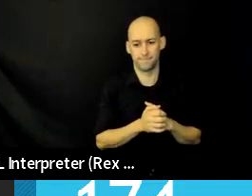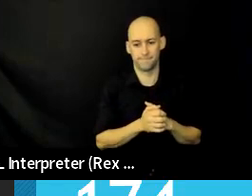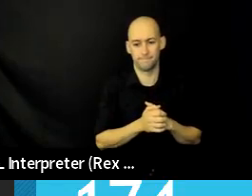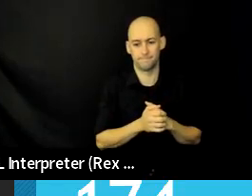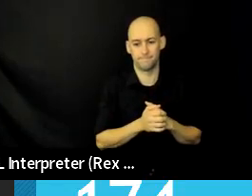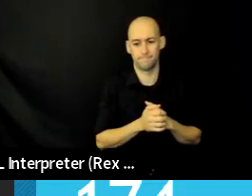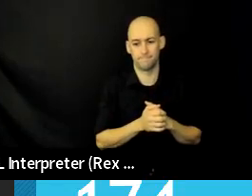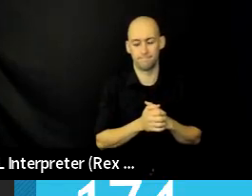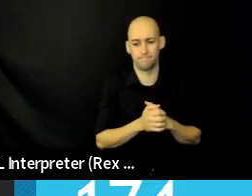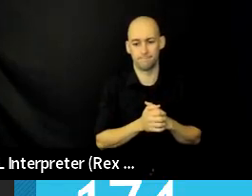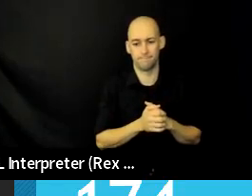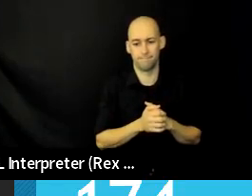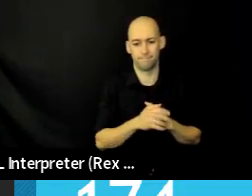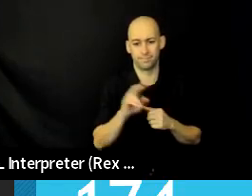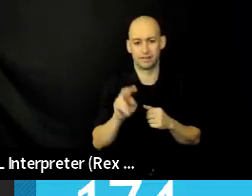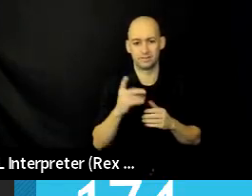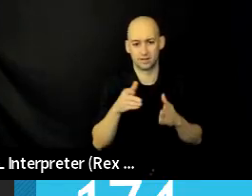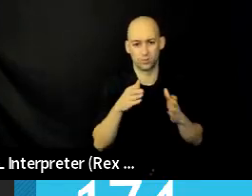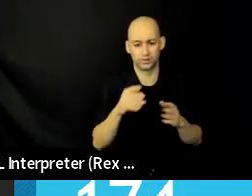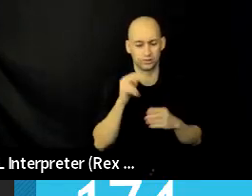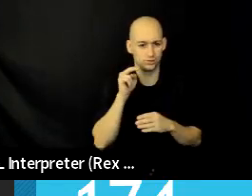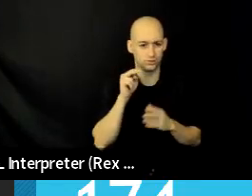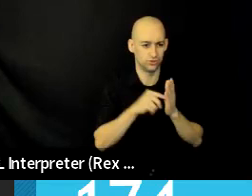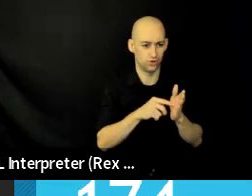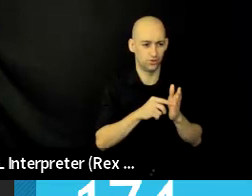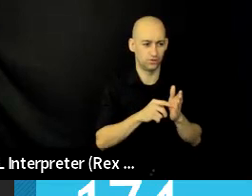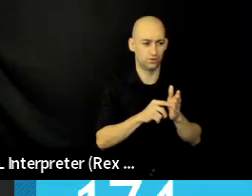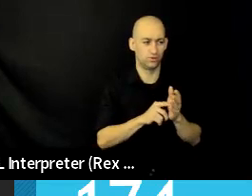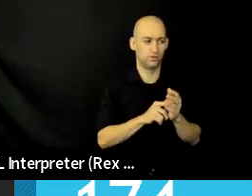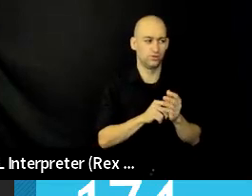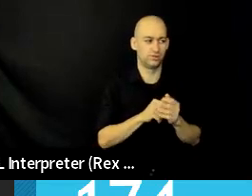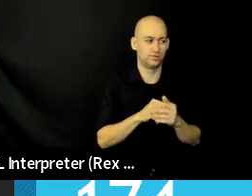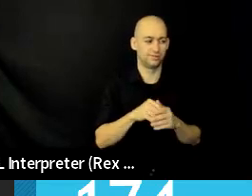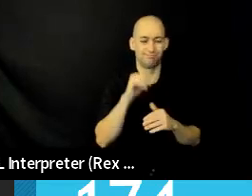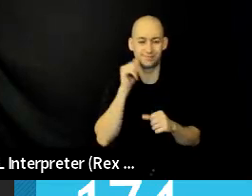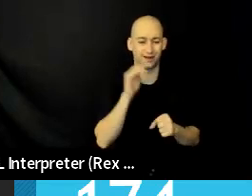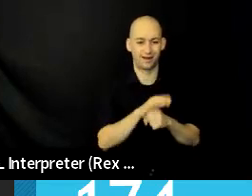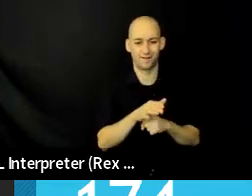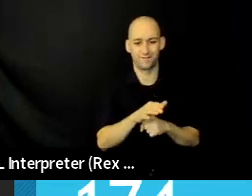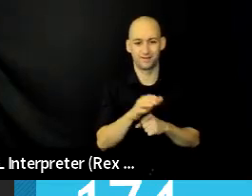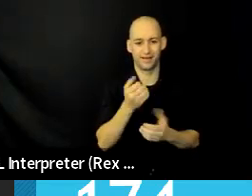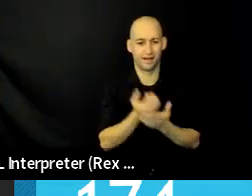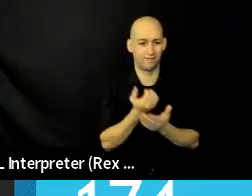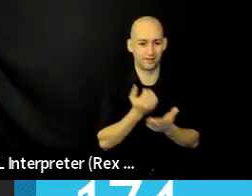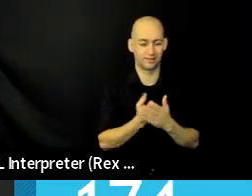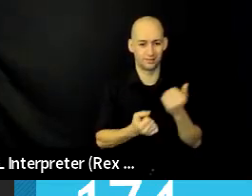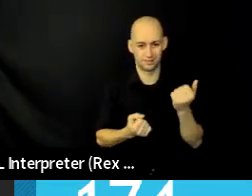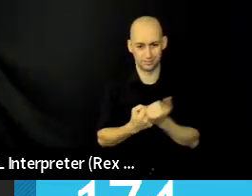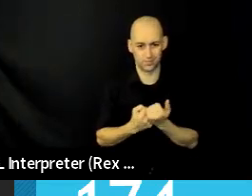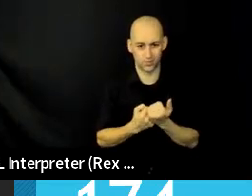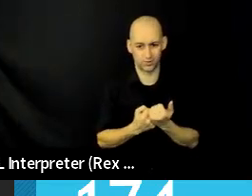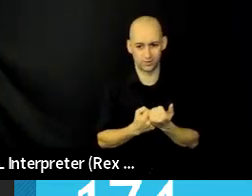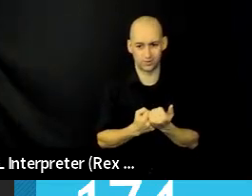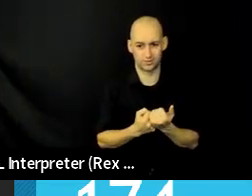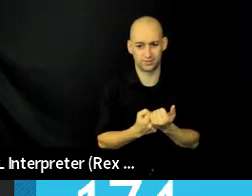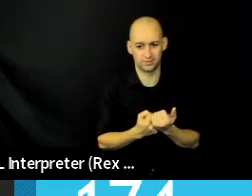The second way we can show gross abuse of discretion is that there is a lack of substantial evidence supporting